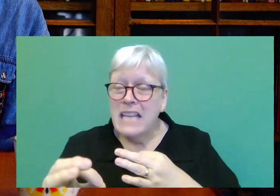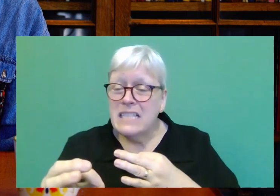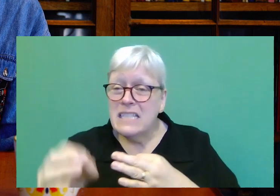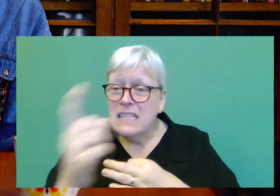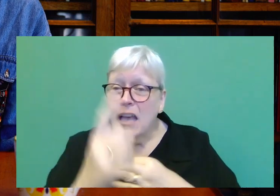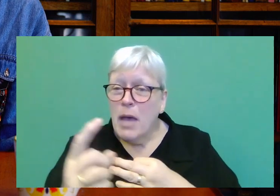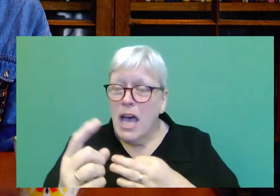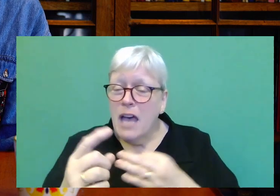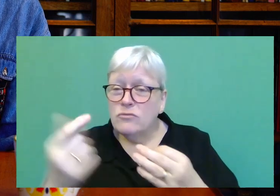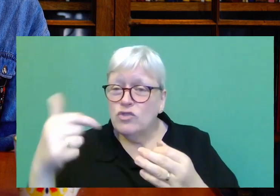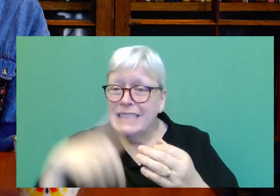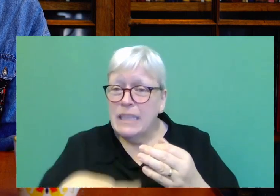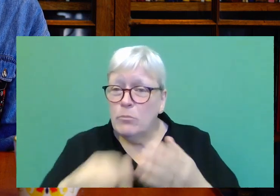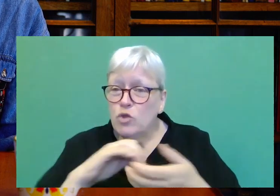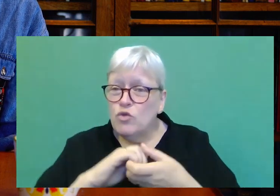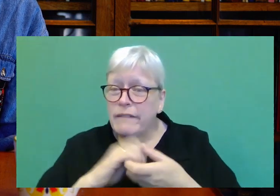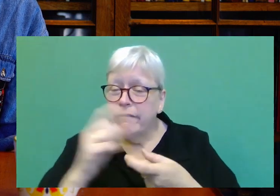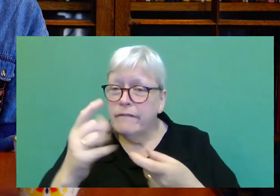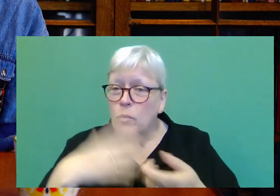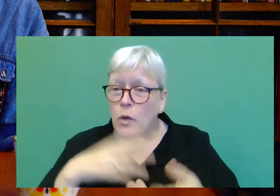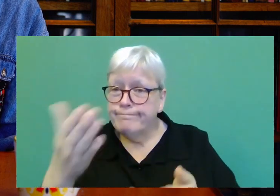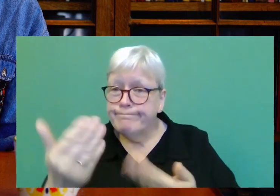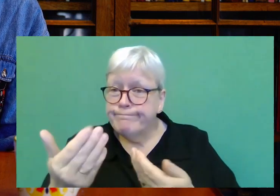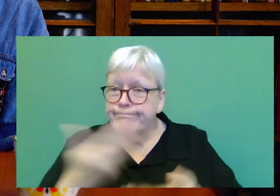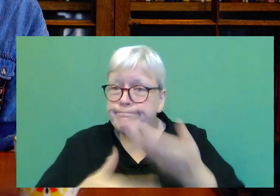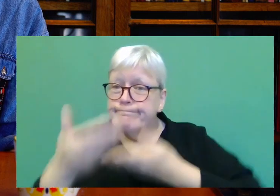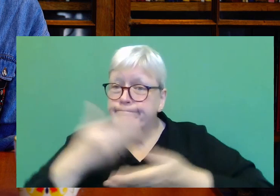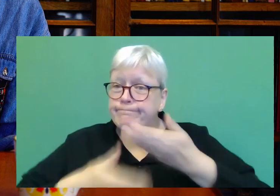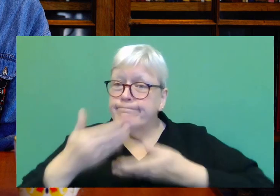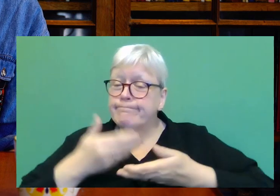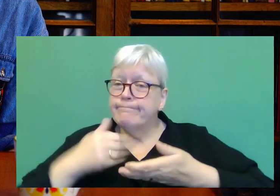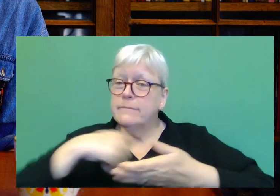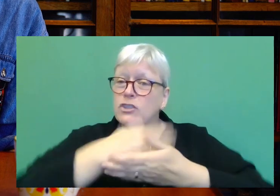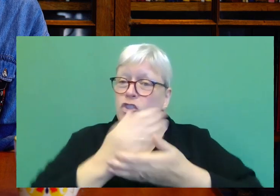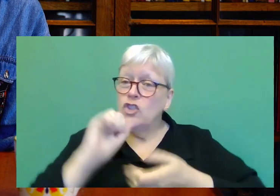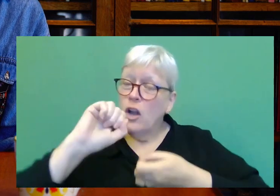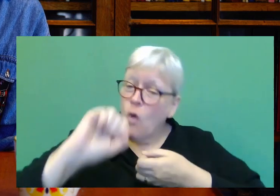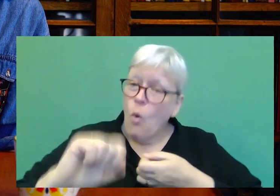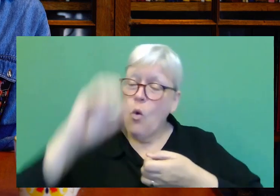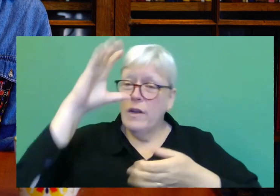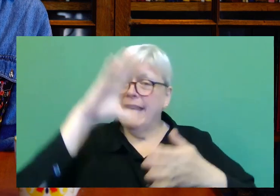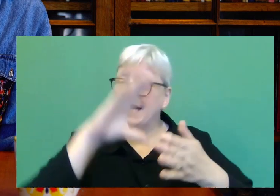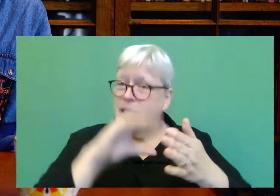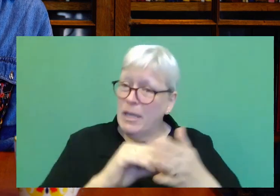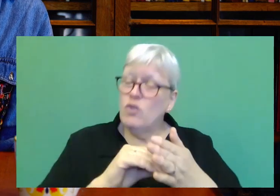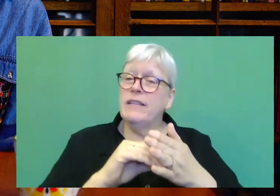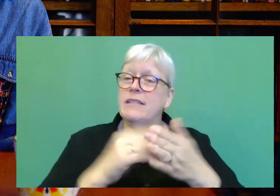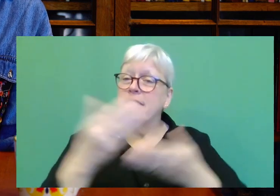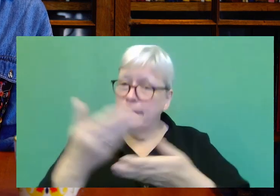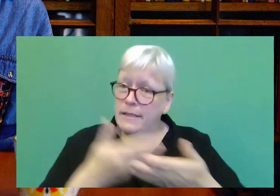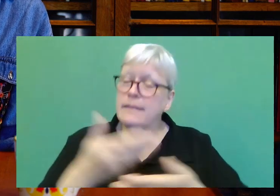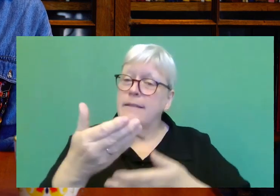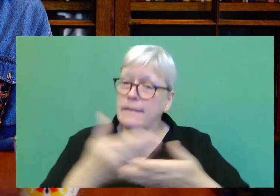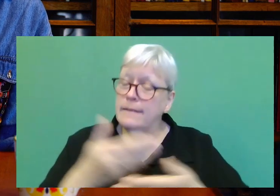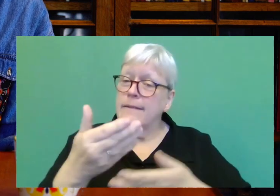there willing to listen to about it and share their own experiences and buttress that from that perspective. So it can be a really